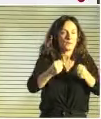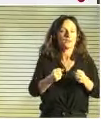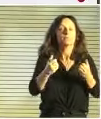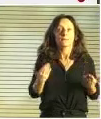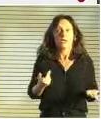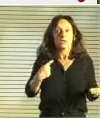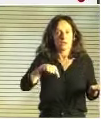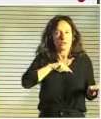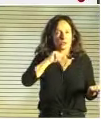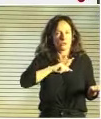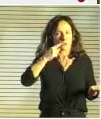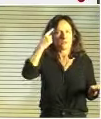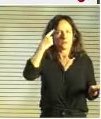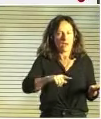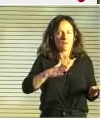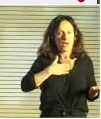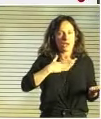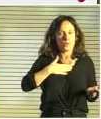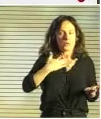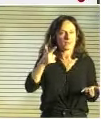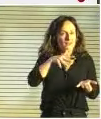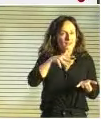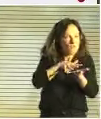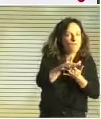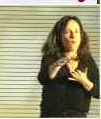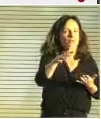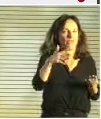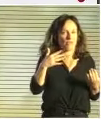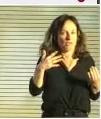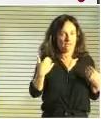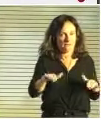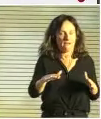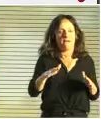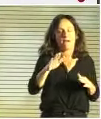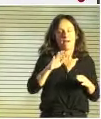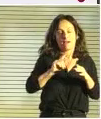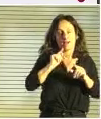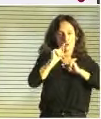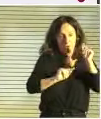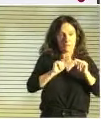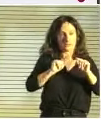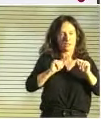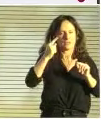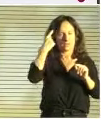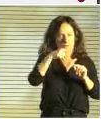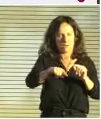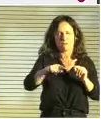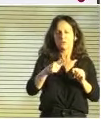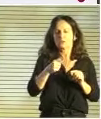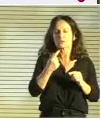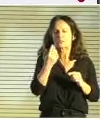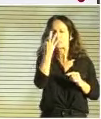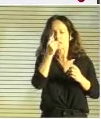change. I think this is our clear agenda. But on the other hand, we should really all focus on the positive impact, which means education, which